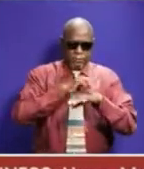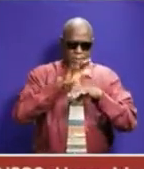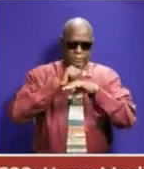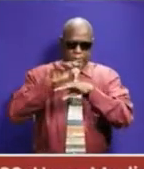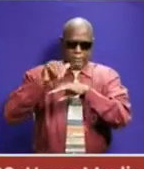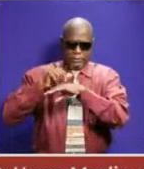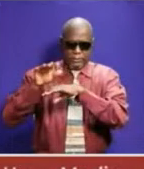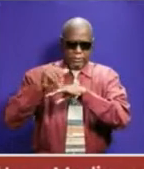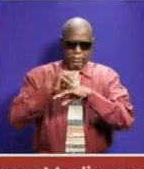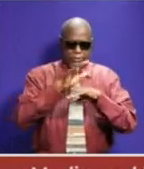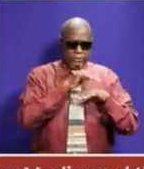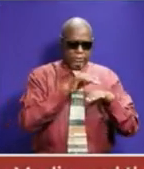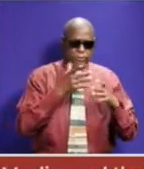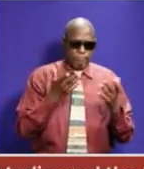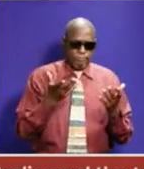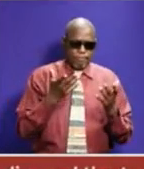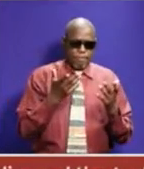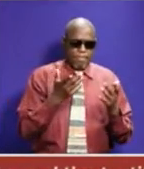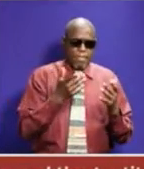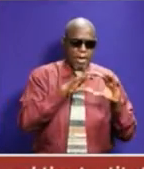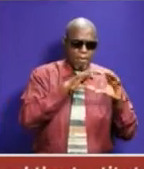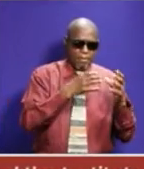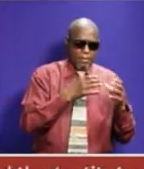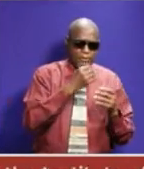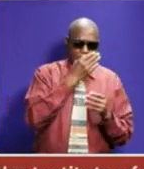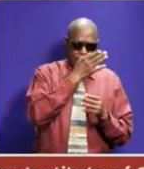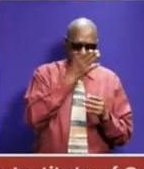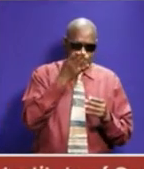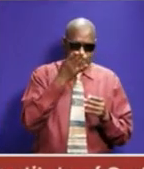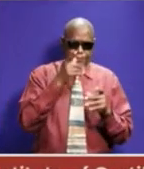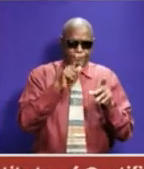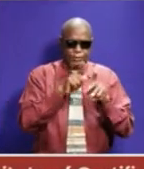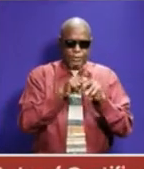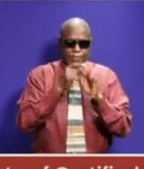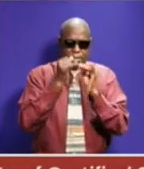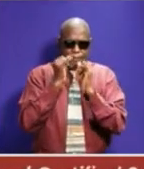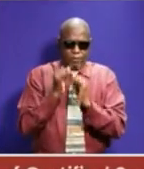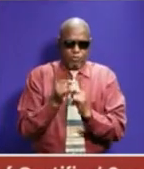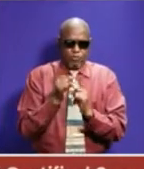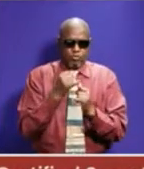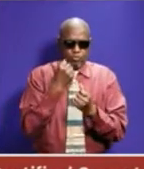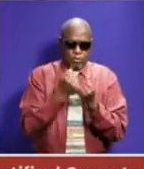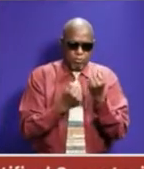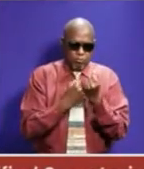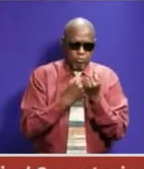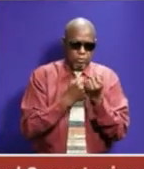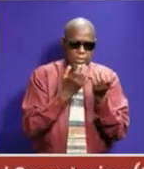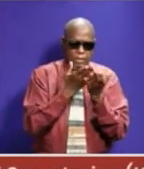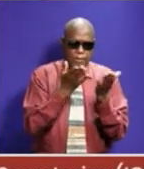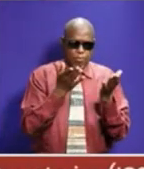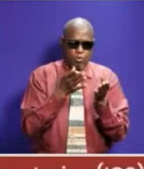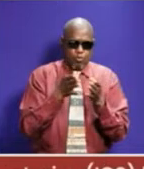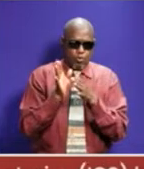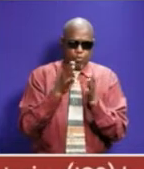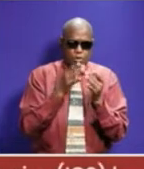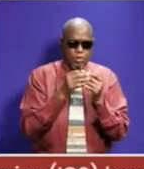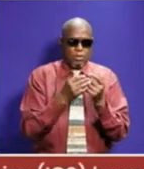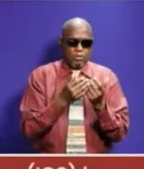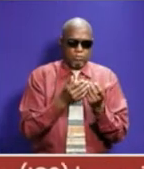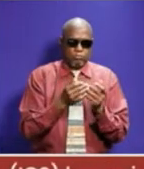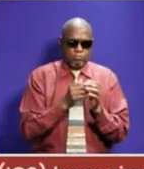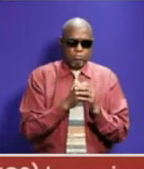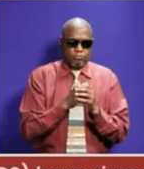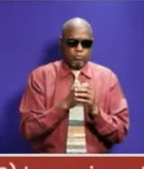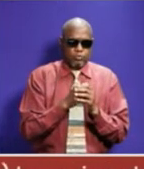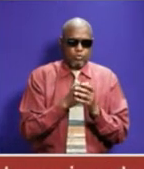rallying call to the corporates and even individuals to support them in whatever way, because we are trying